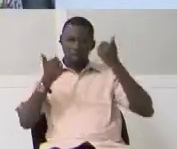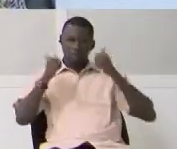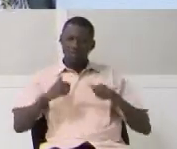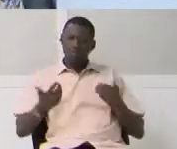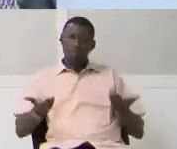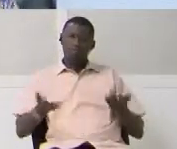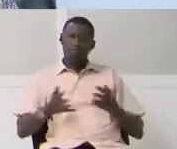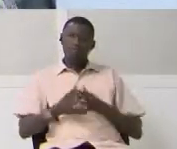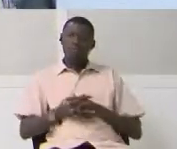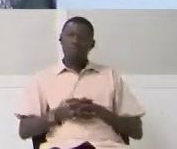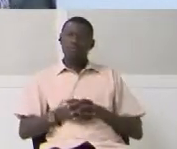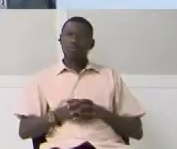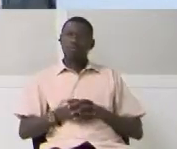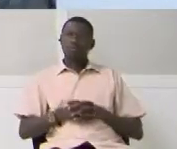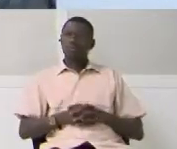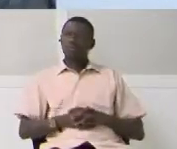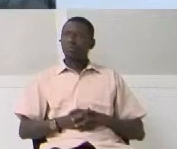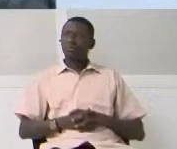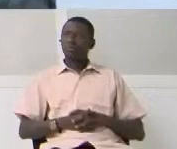happened?